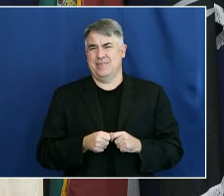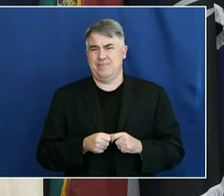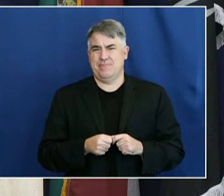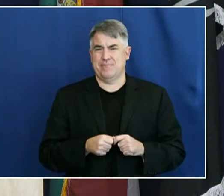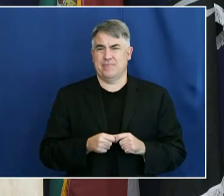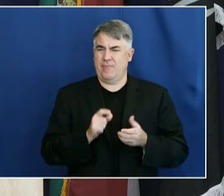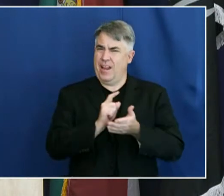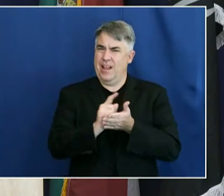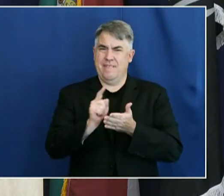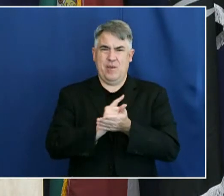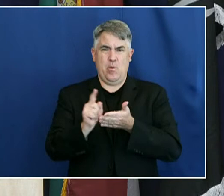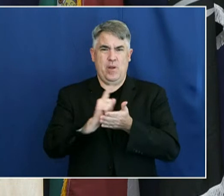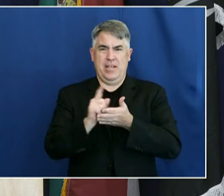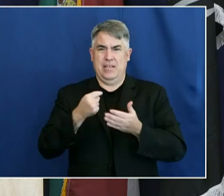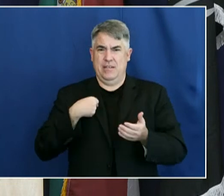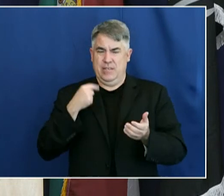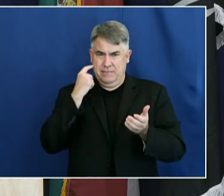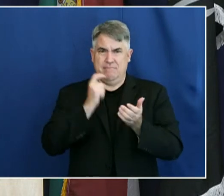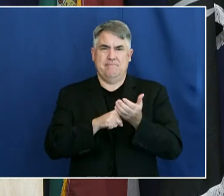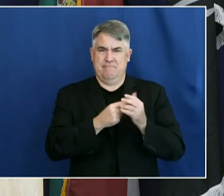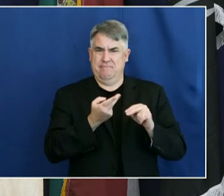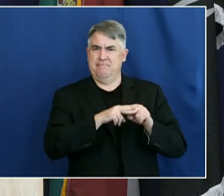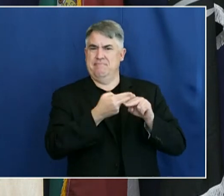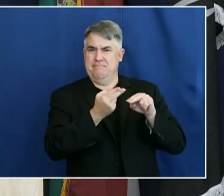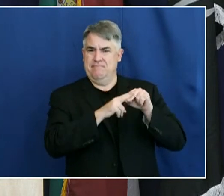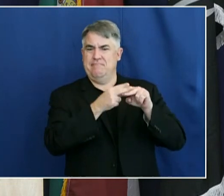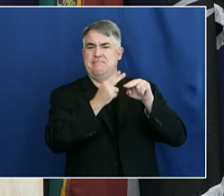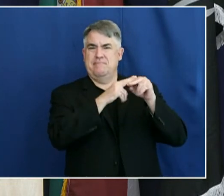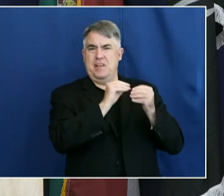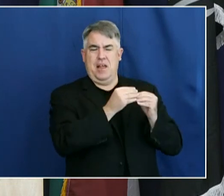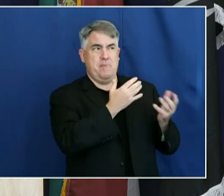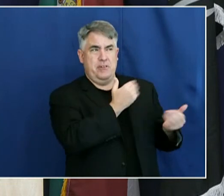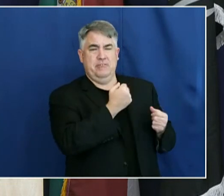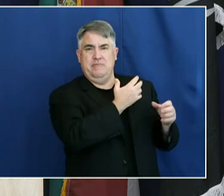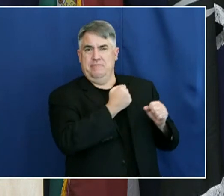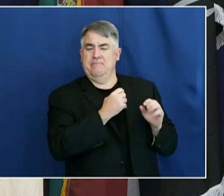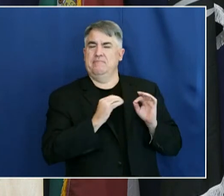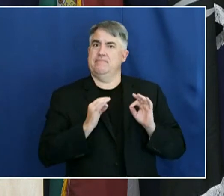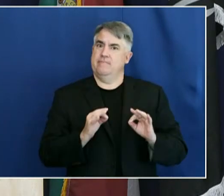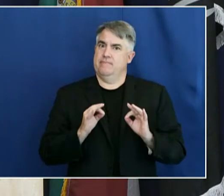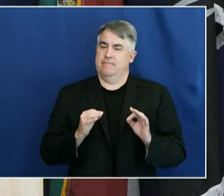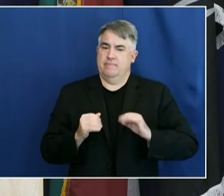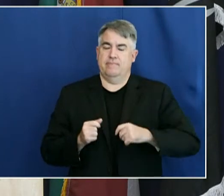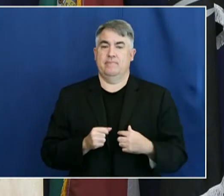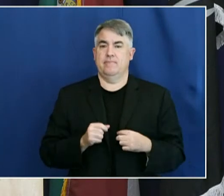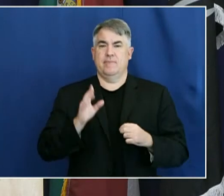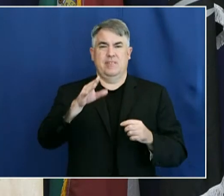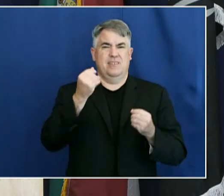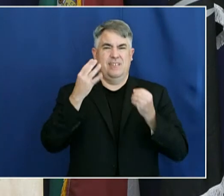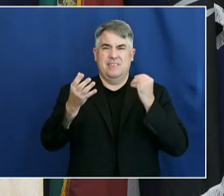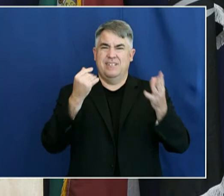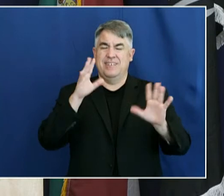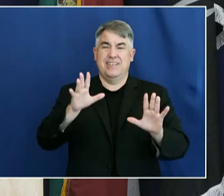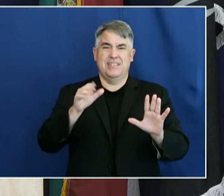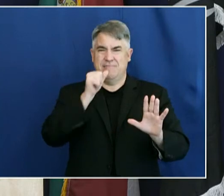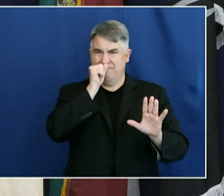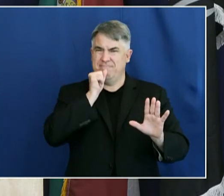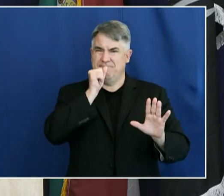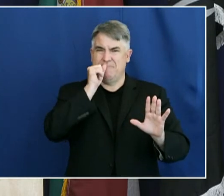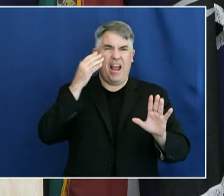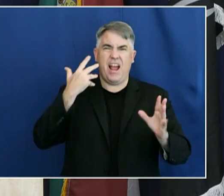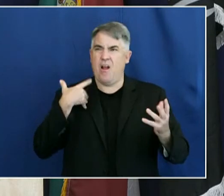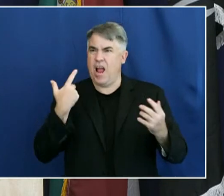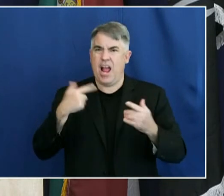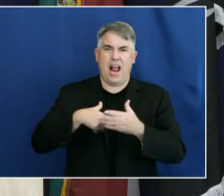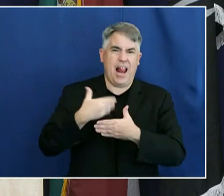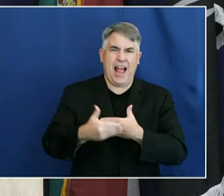seeing increases in the number of vaccines we're receiving. We ask the public to continue to be patient. There's a large number of San Diegans that are now eligible for the